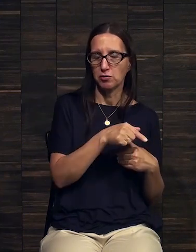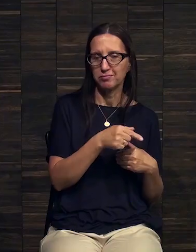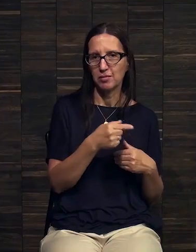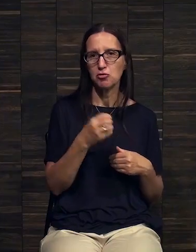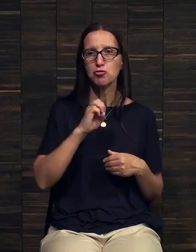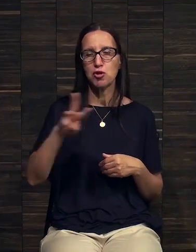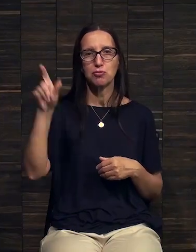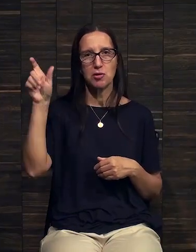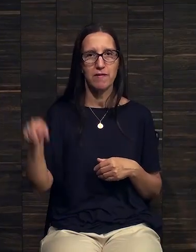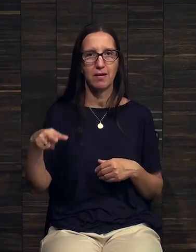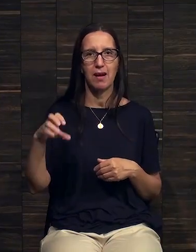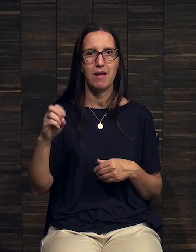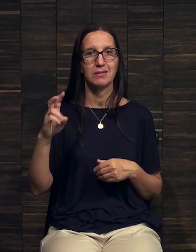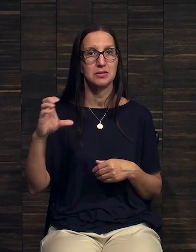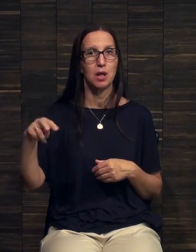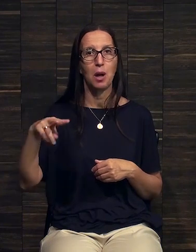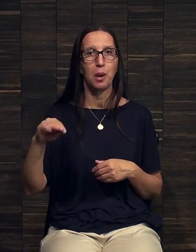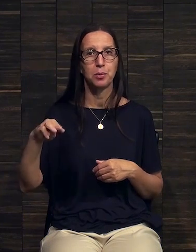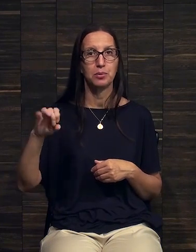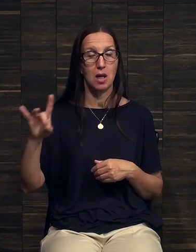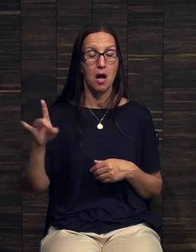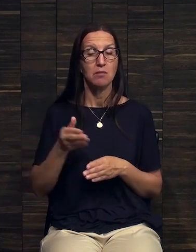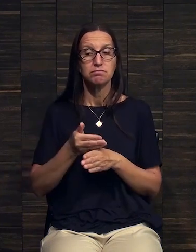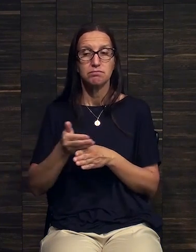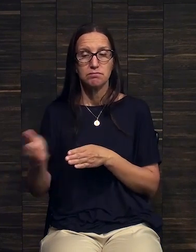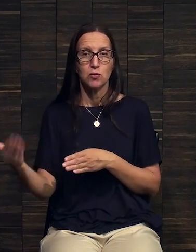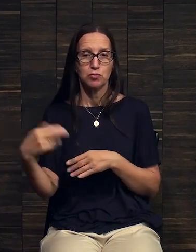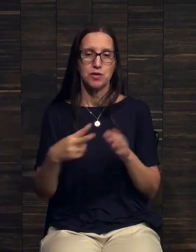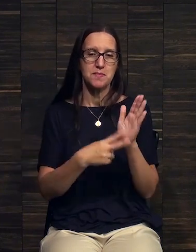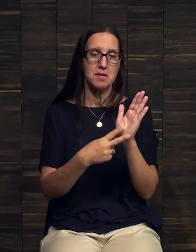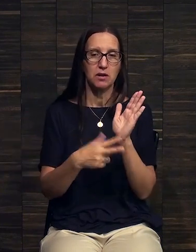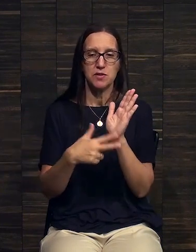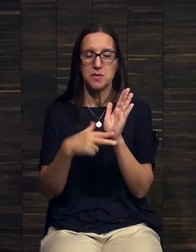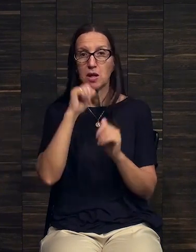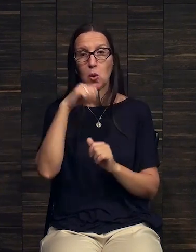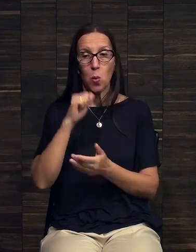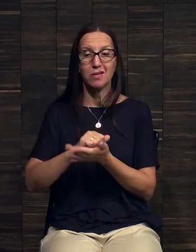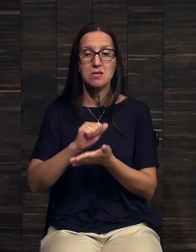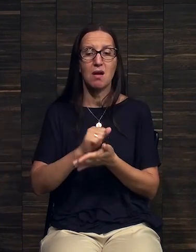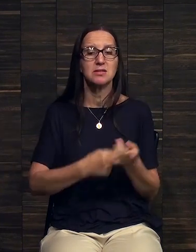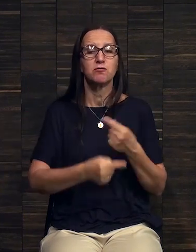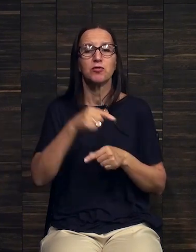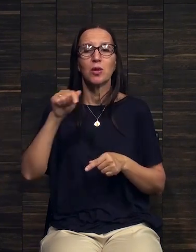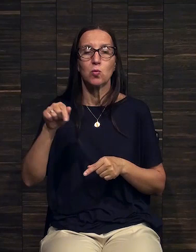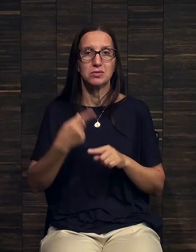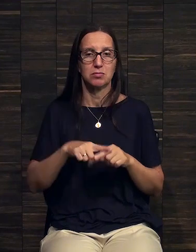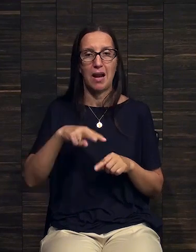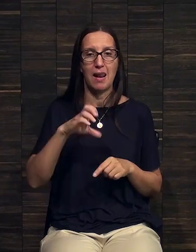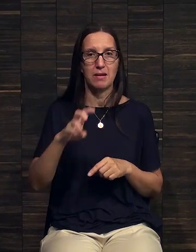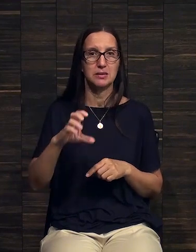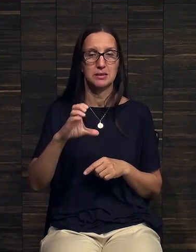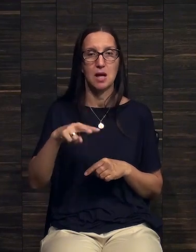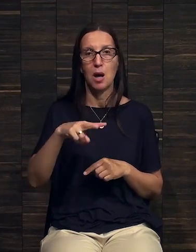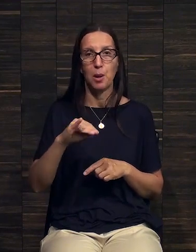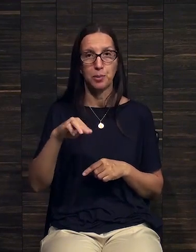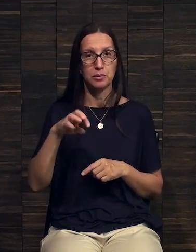Great Depression was closer than a human. And the 70s and 80s, then the publisher got back to